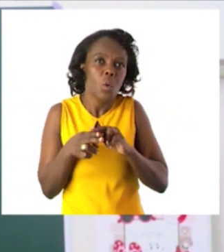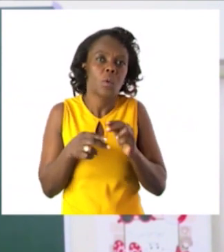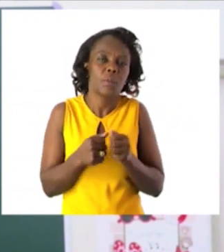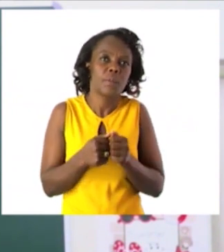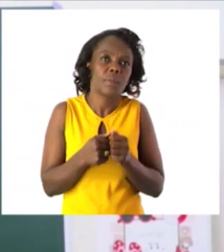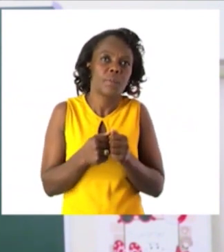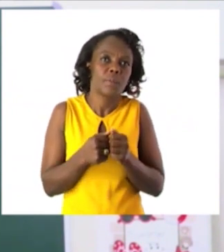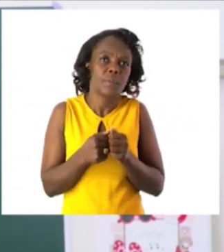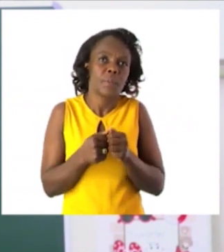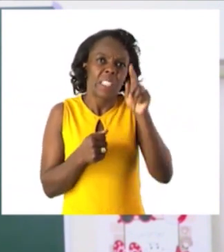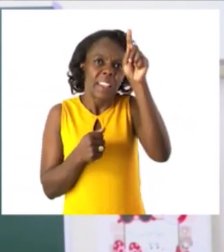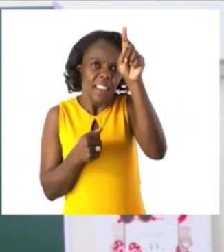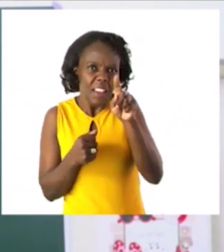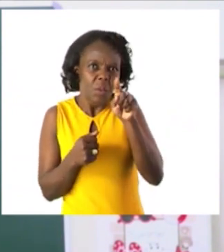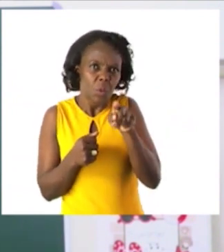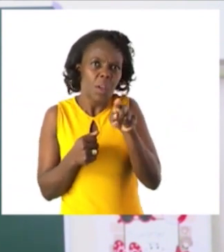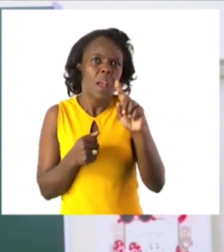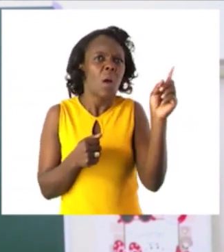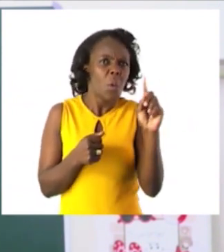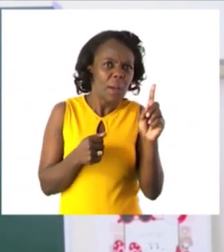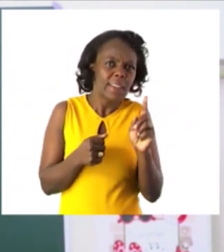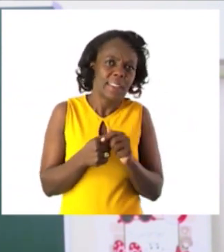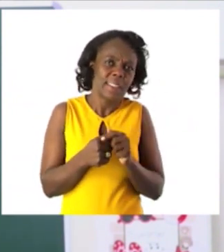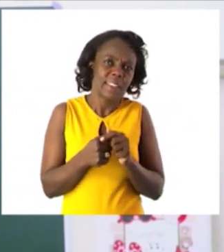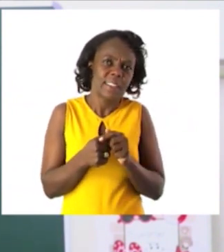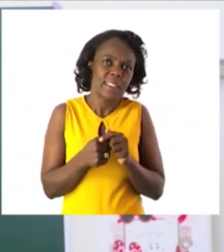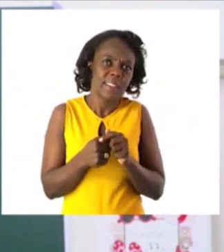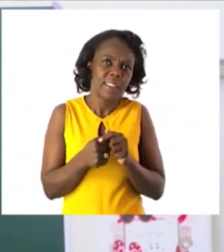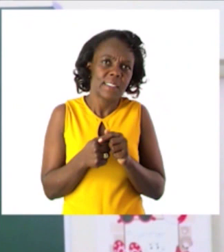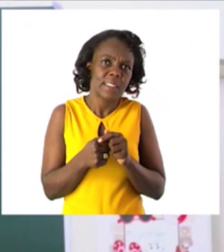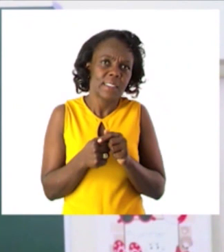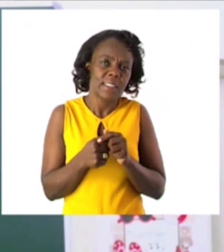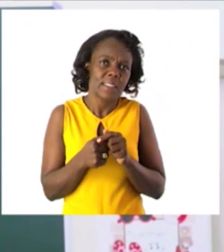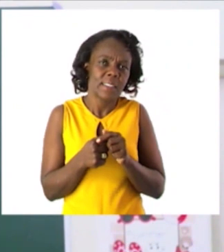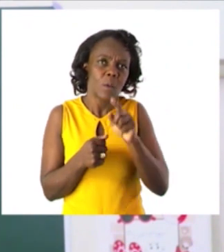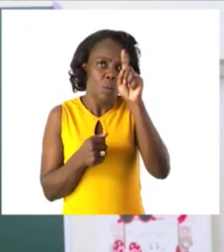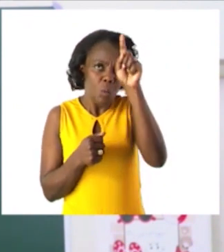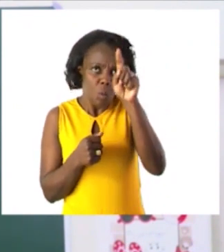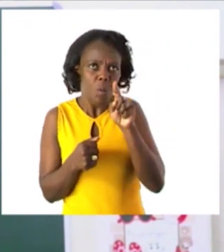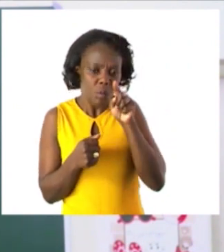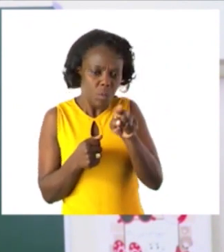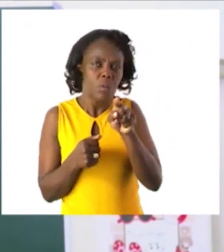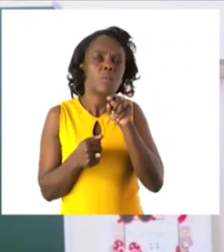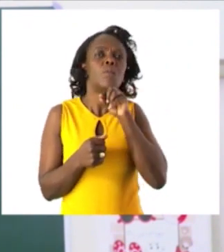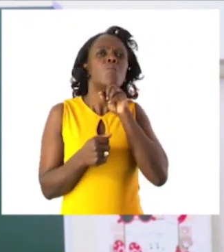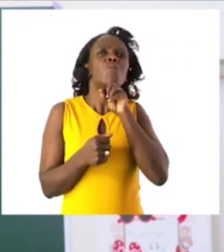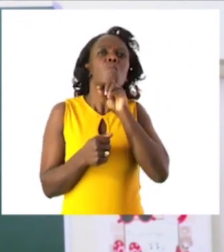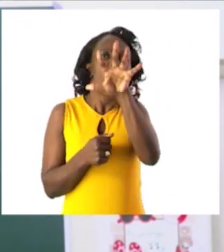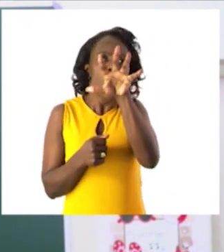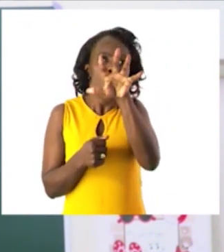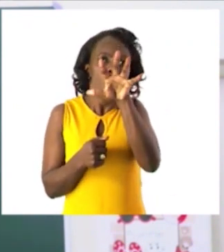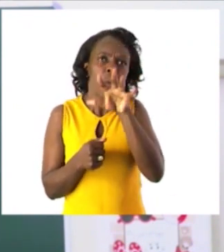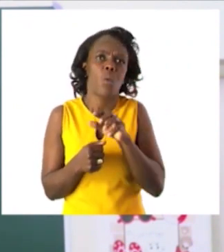name of this line and the point under? This, we call it an